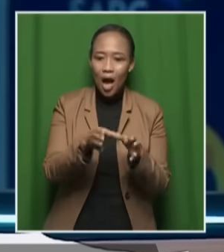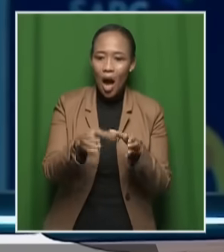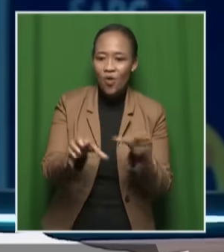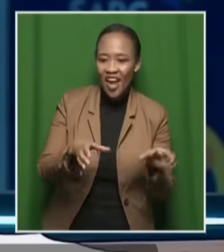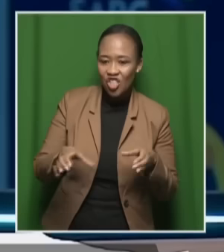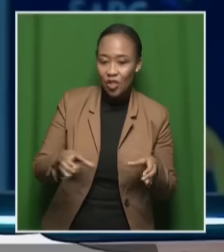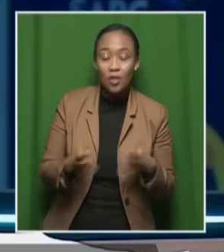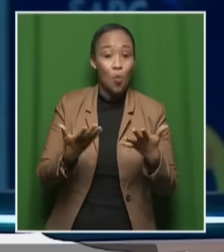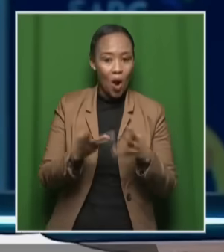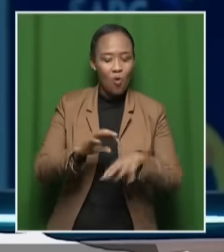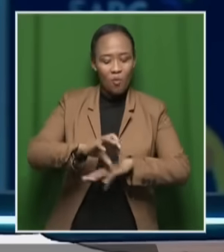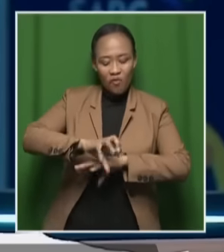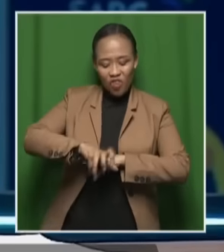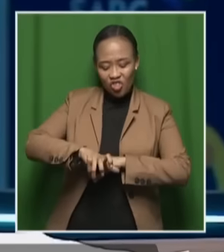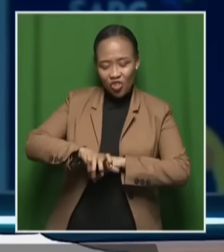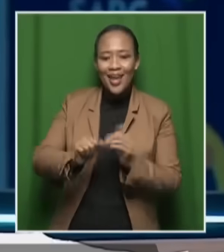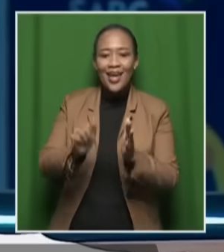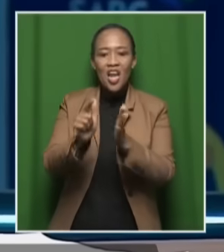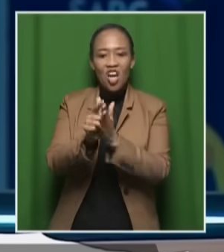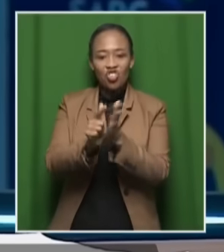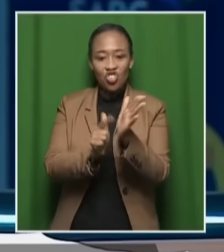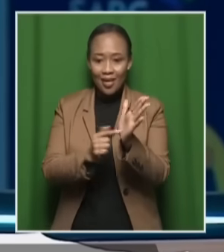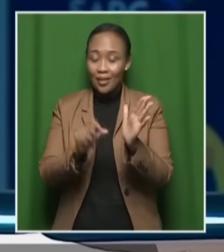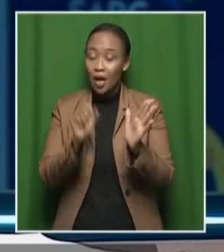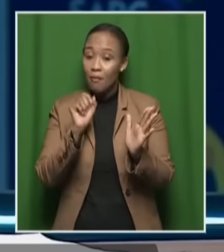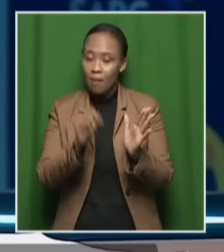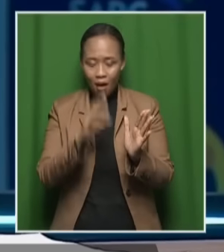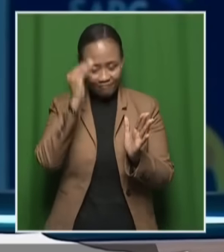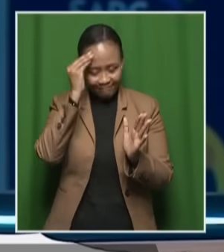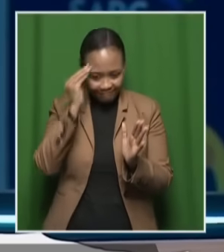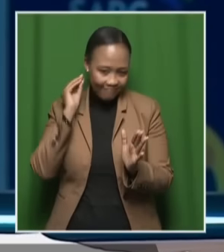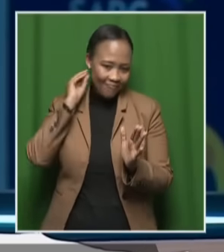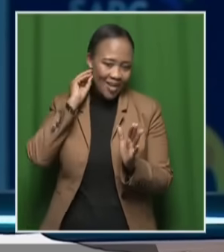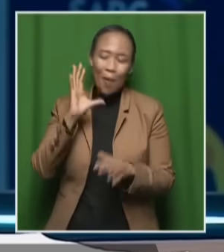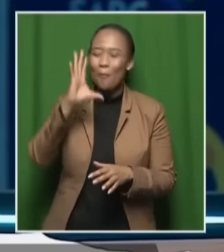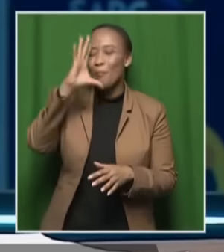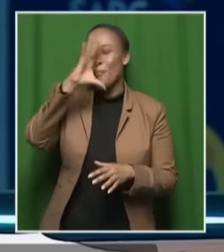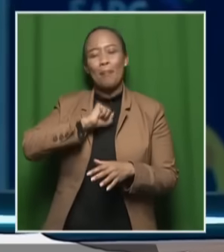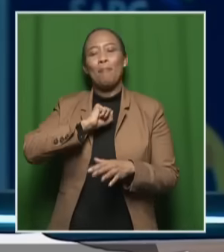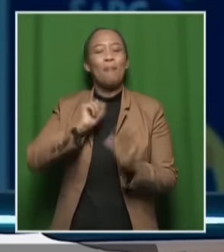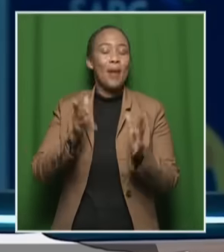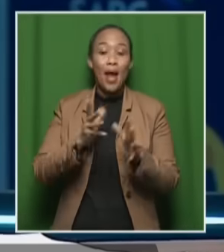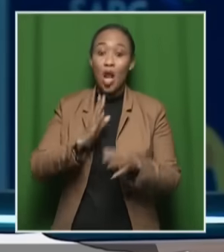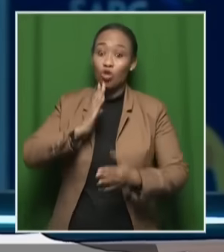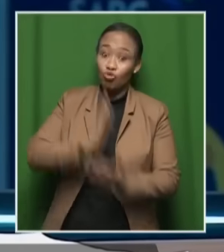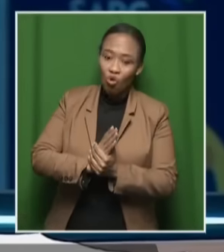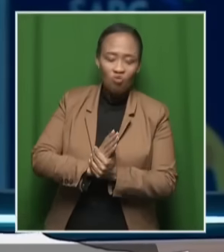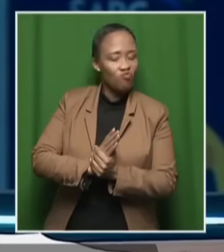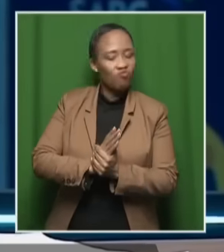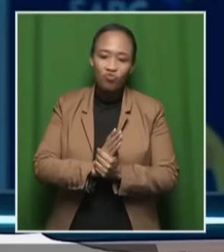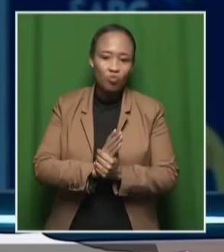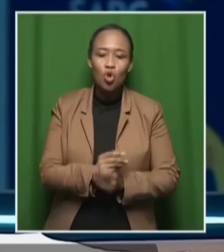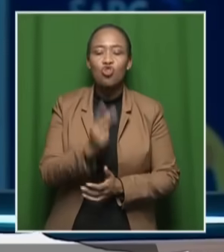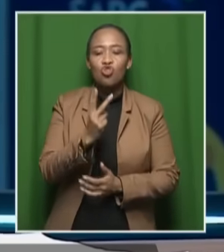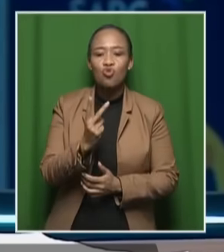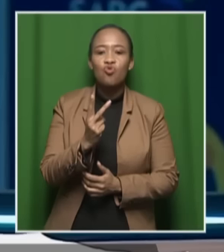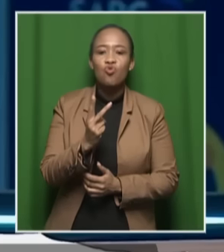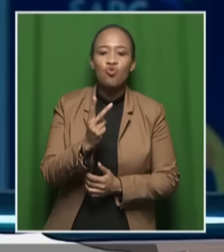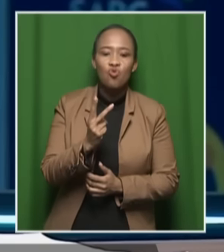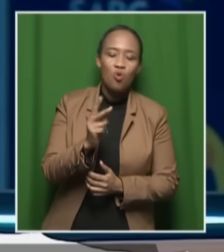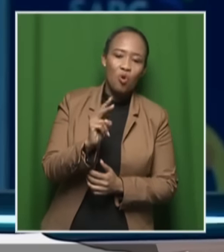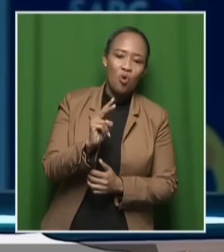provincial legislatures. And these are predictions. We do say there is about a 2 percentage point margin of error. So we